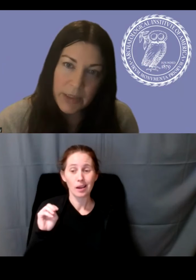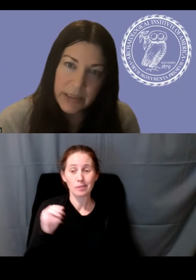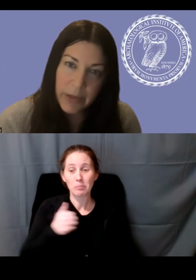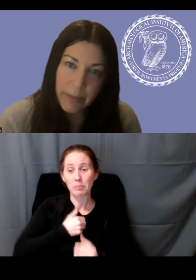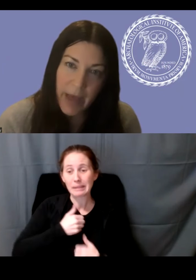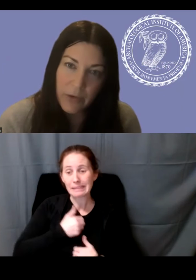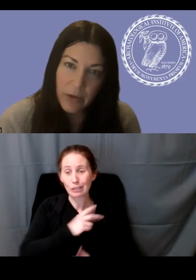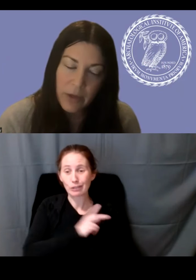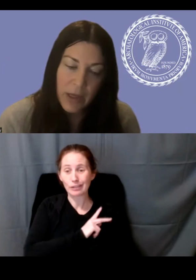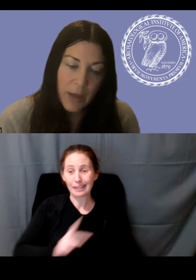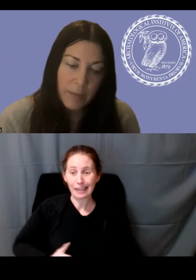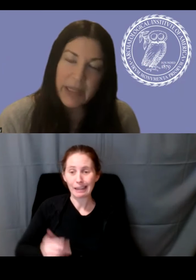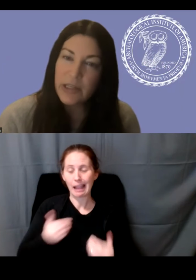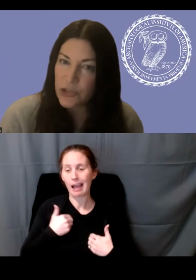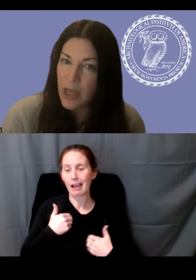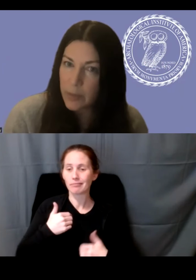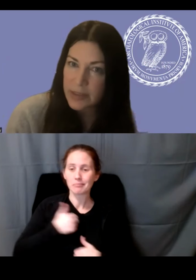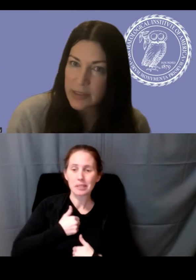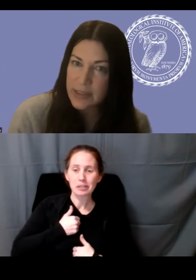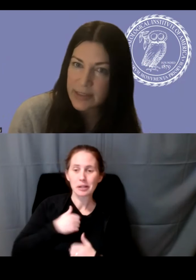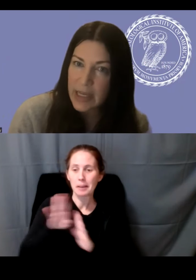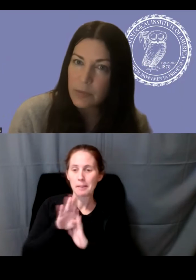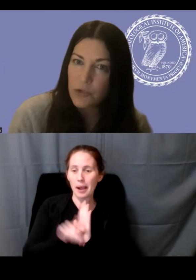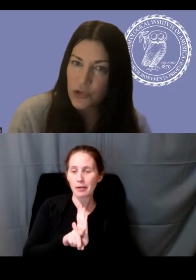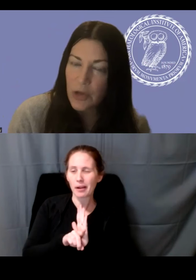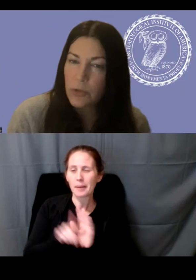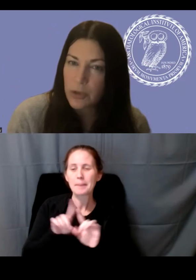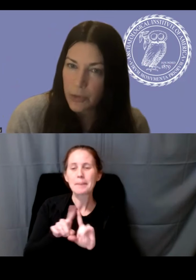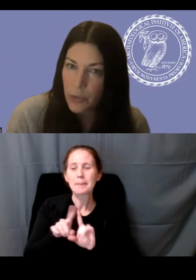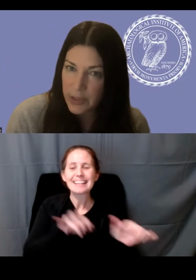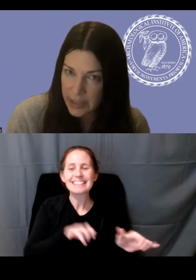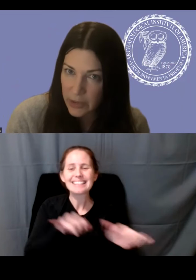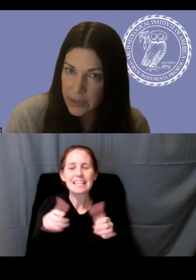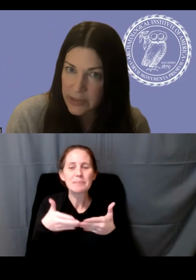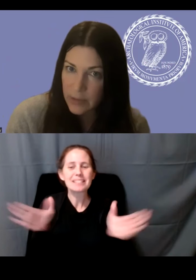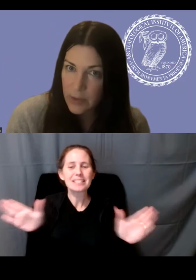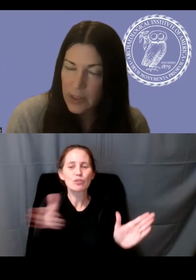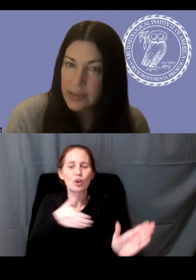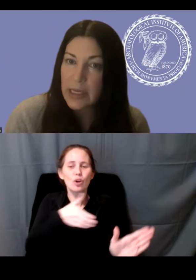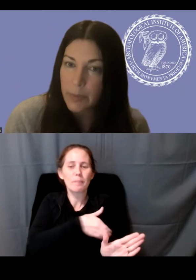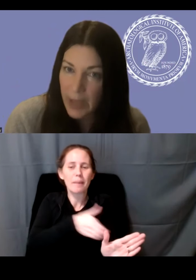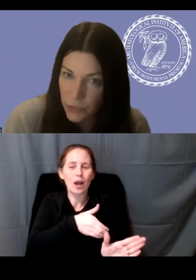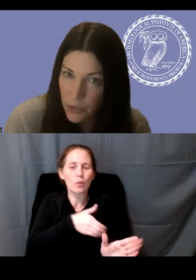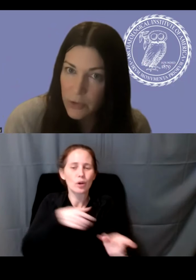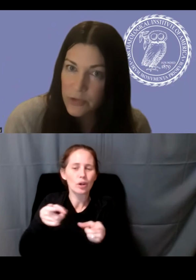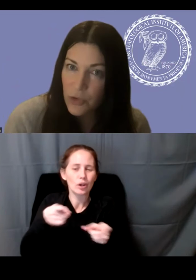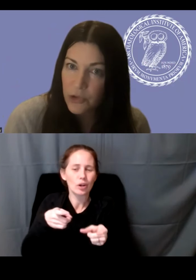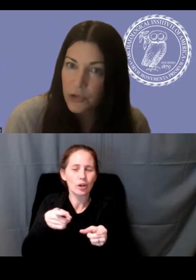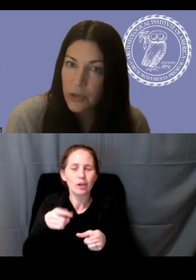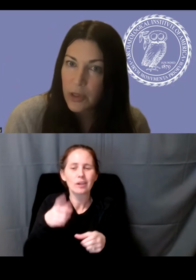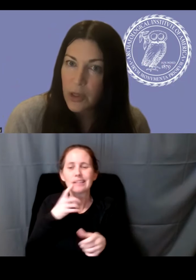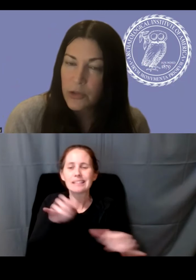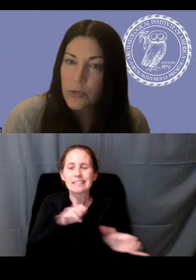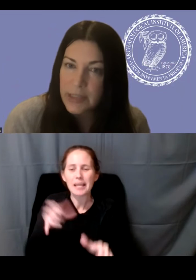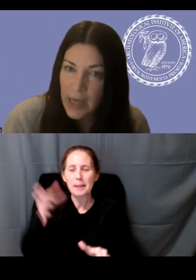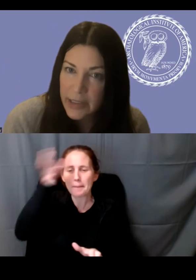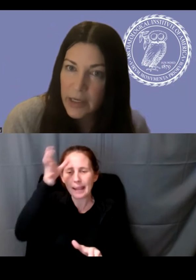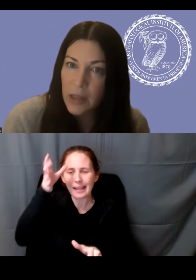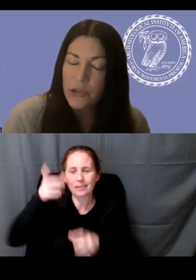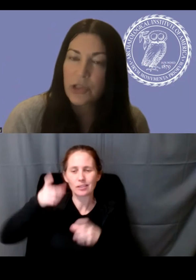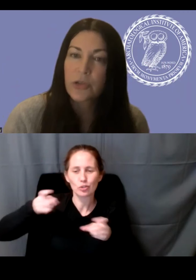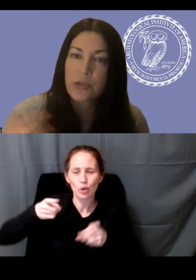from a military background. But each time it's the same general authoritarianism, same patriarchal structure,